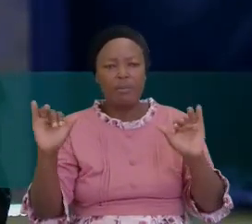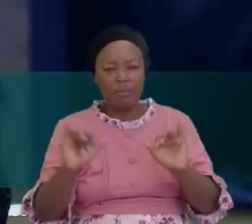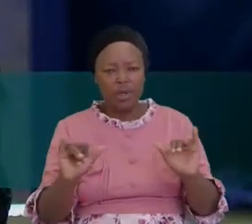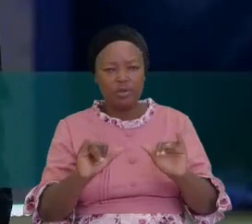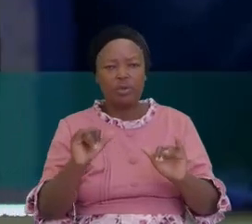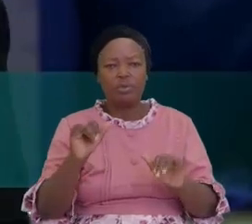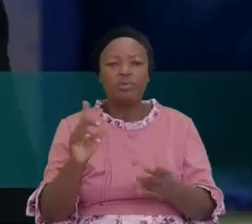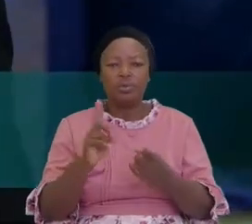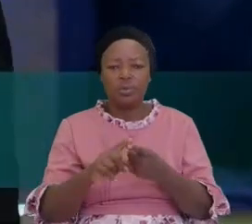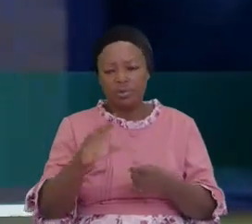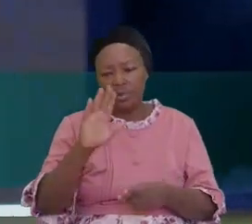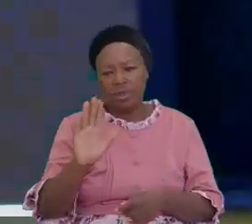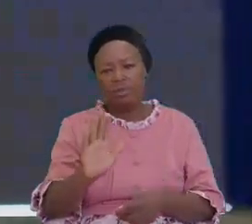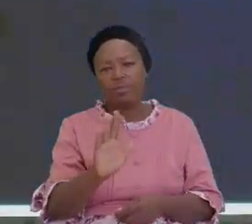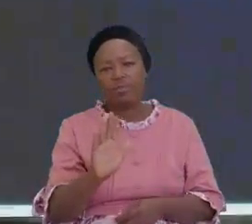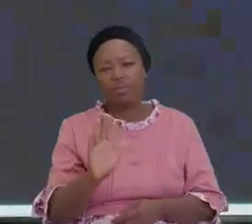him.